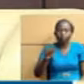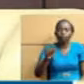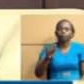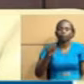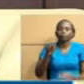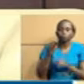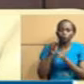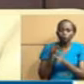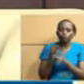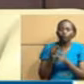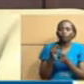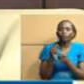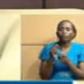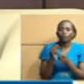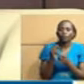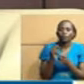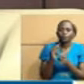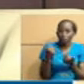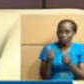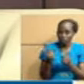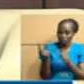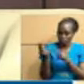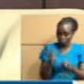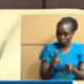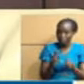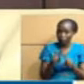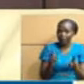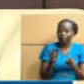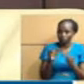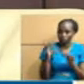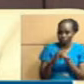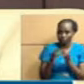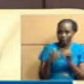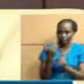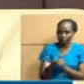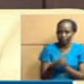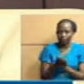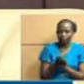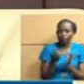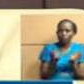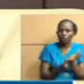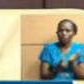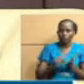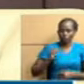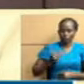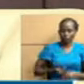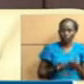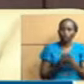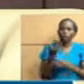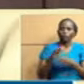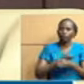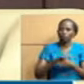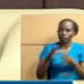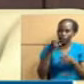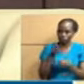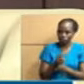is she hasn't come in yet, but we'll be linking up with her possibly, from the Uganda Women's Entrepreneurs